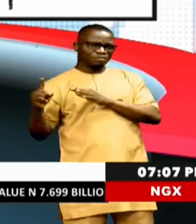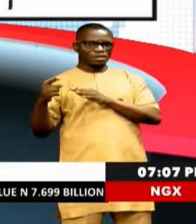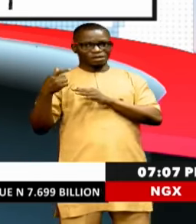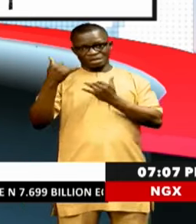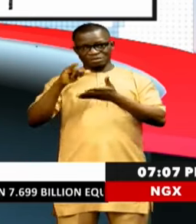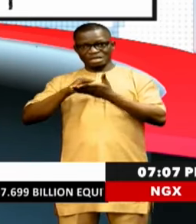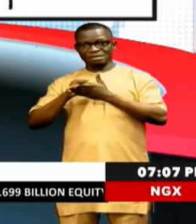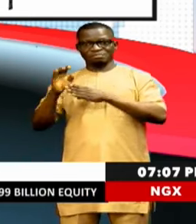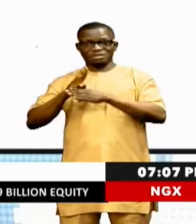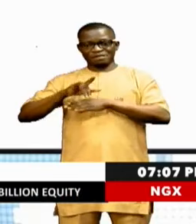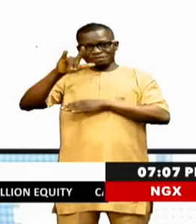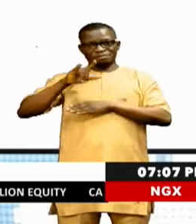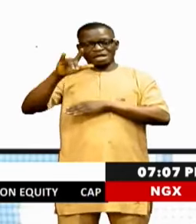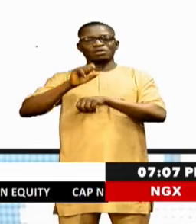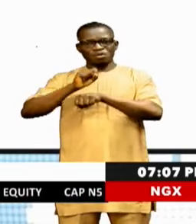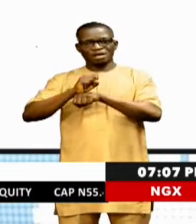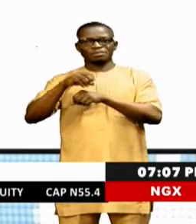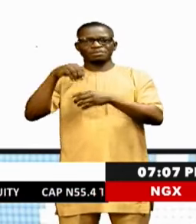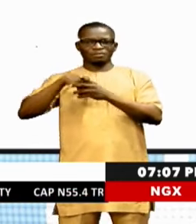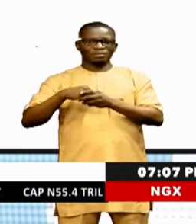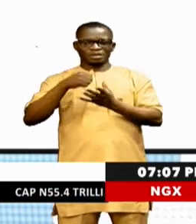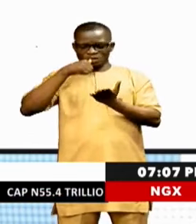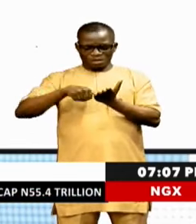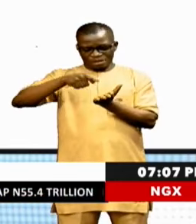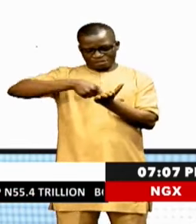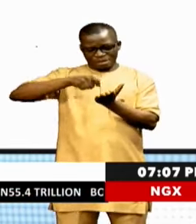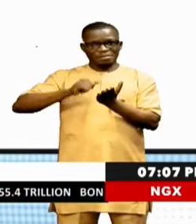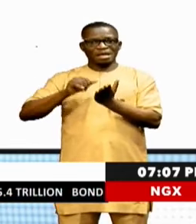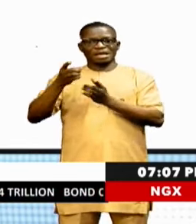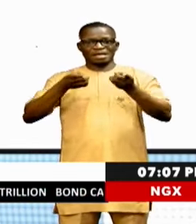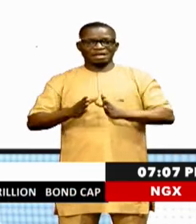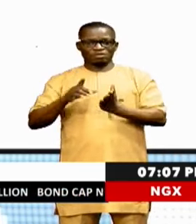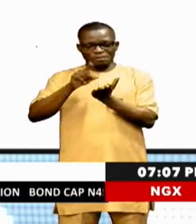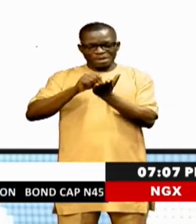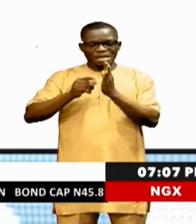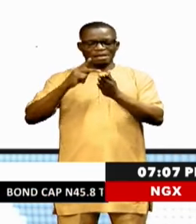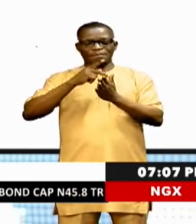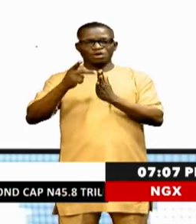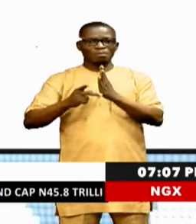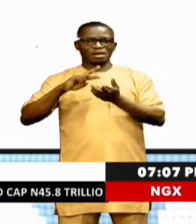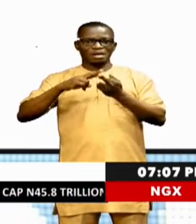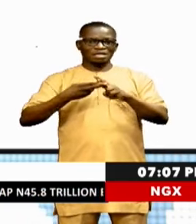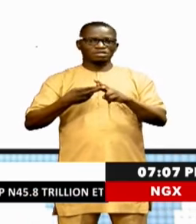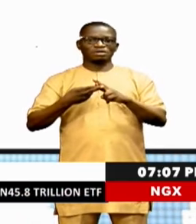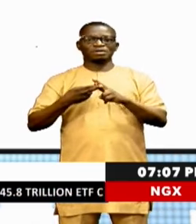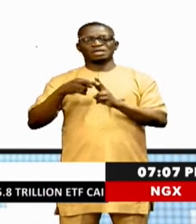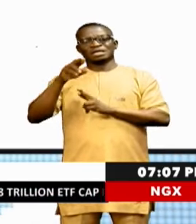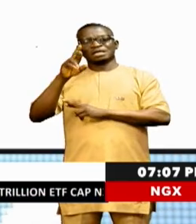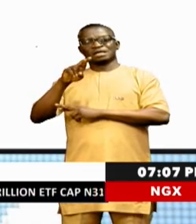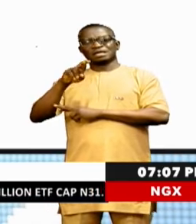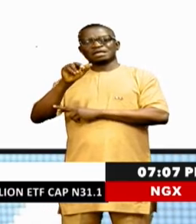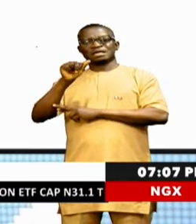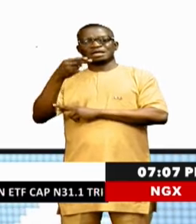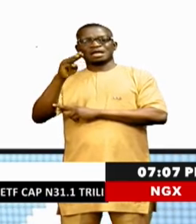still in operation. In a release signed by the Director of Media, Public Relations and Protocols, Abdurrahman